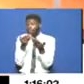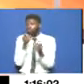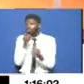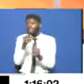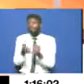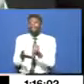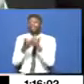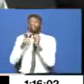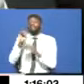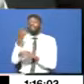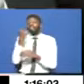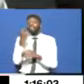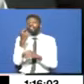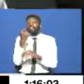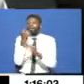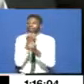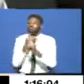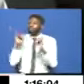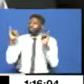freedom.